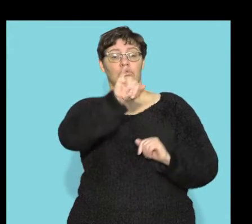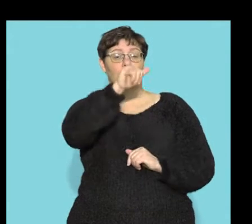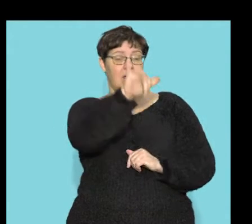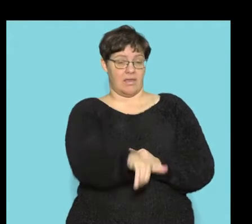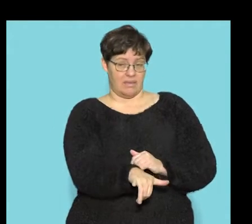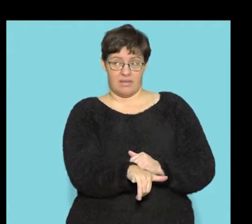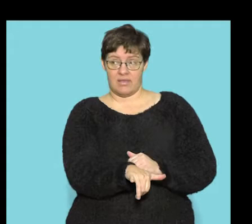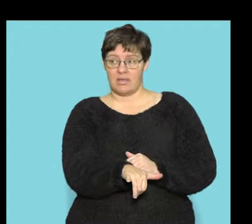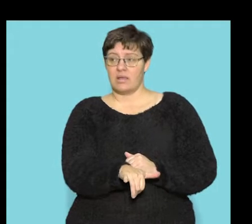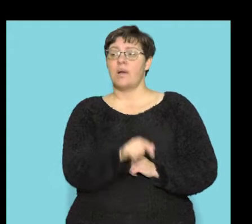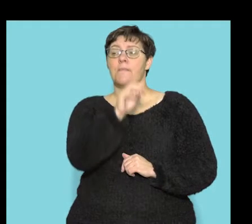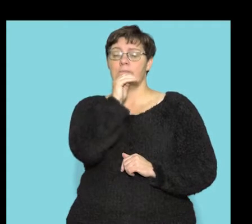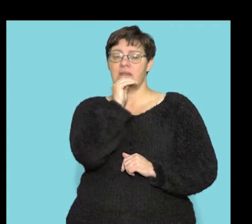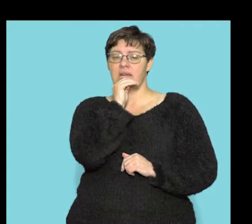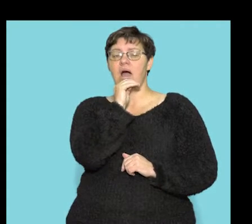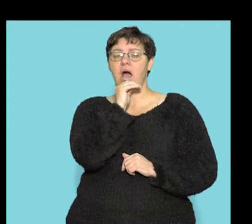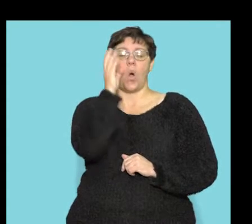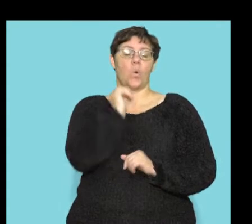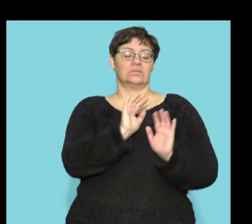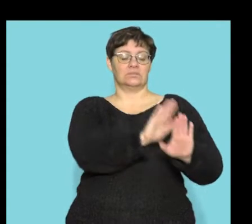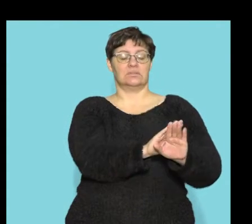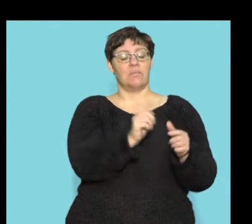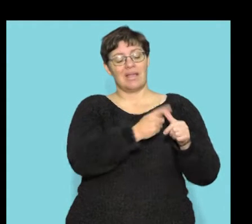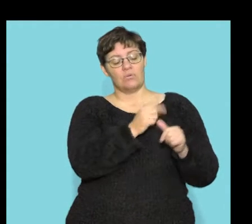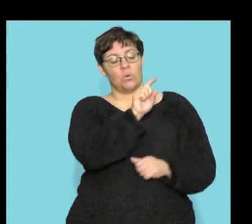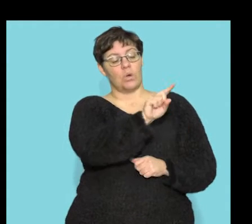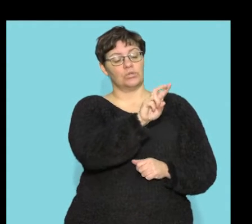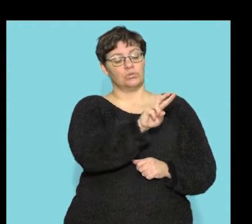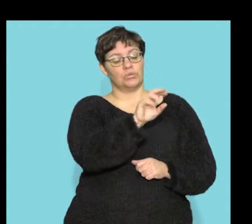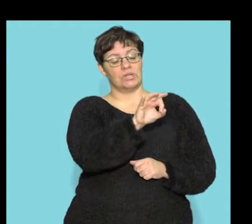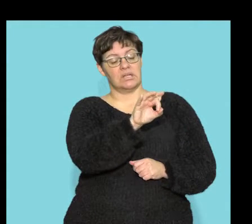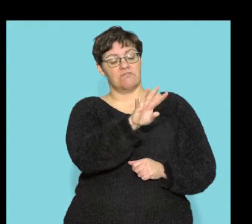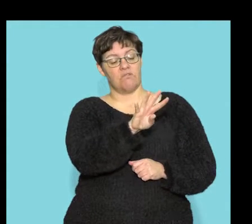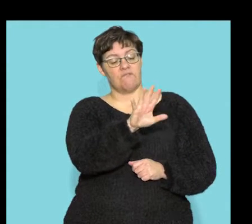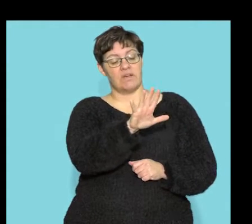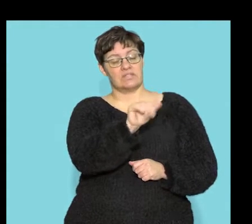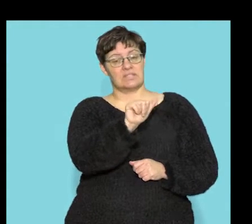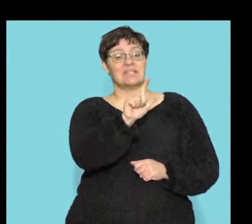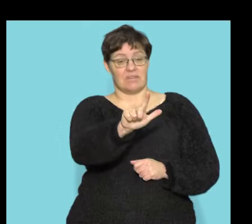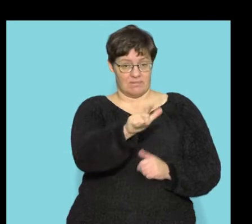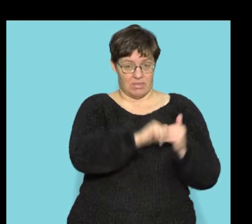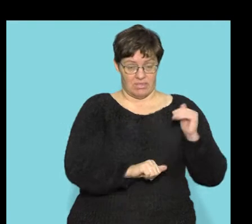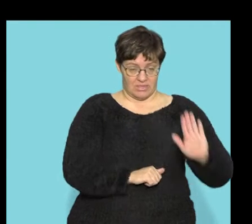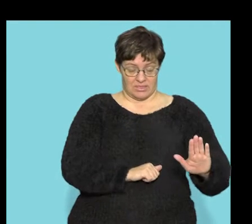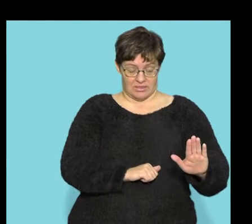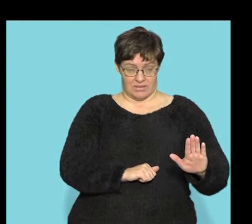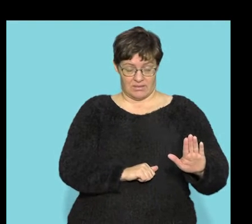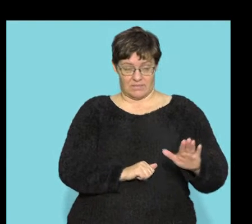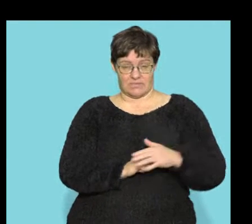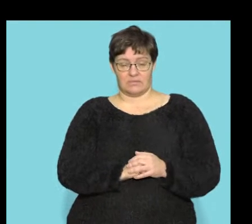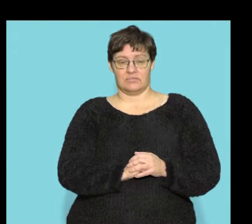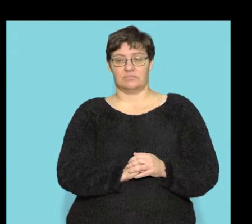and July. So these are the old months. And if you count, it's 1, 2, 3, 4, 5, 6,